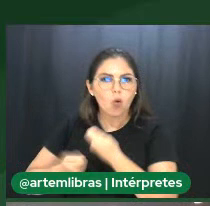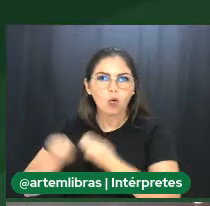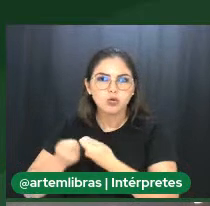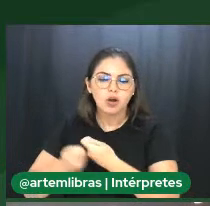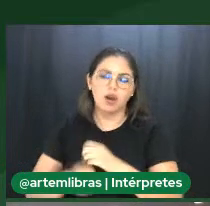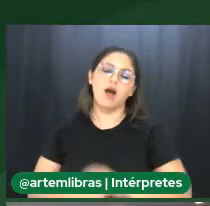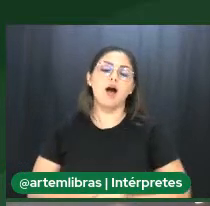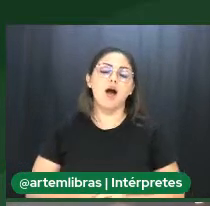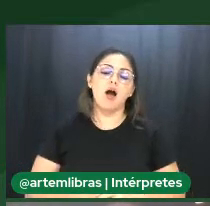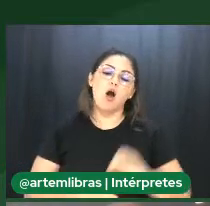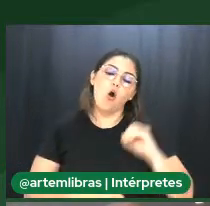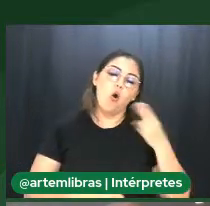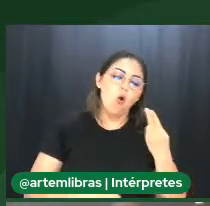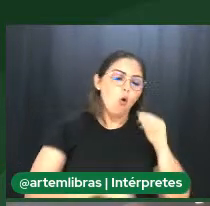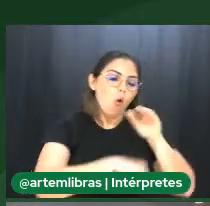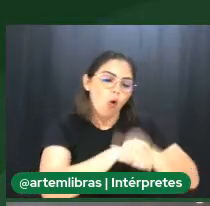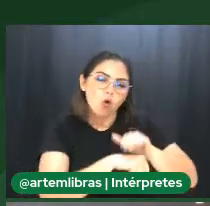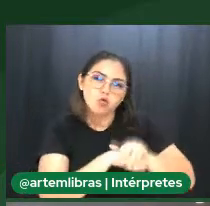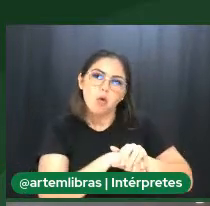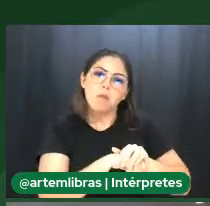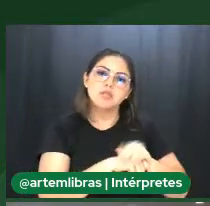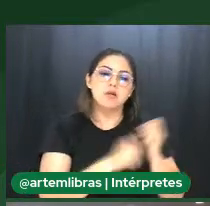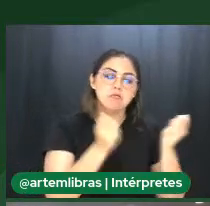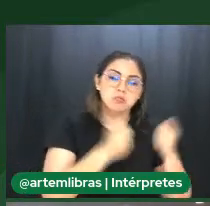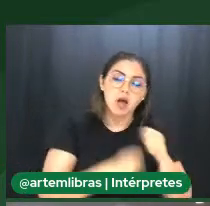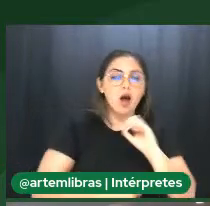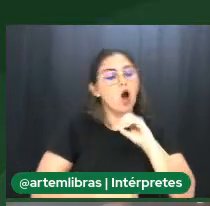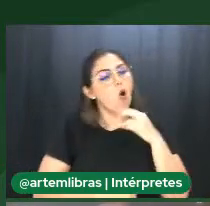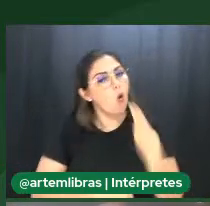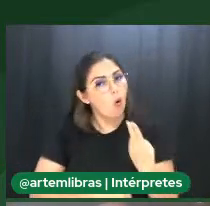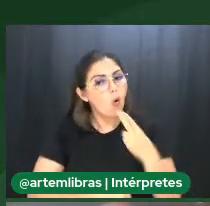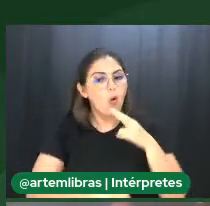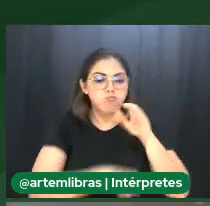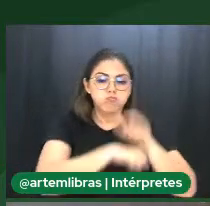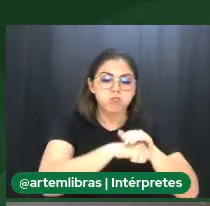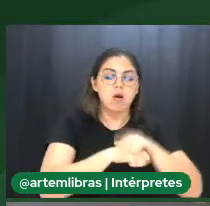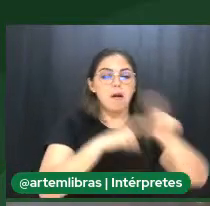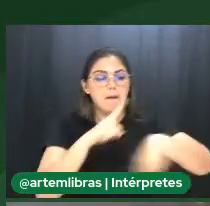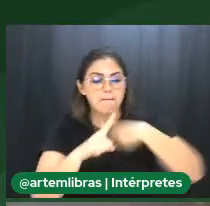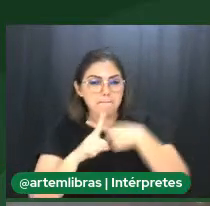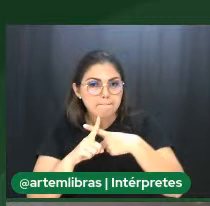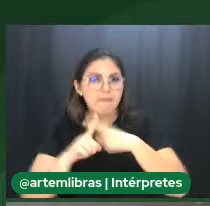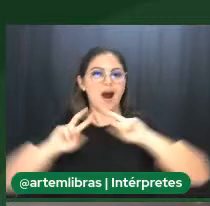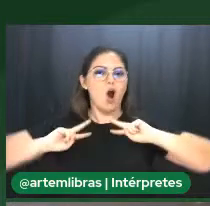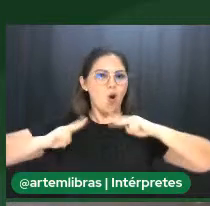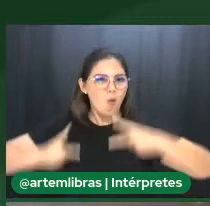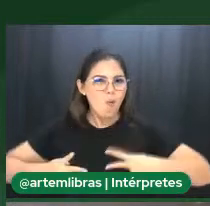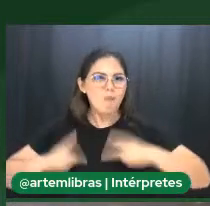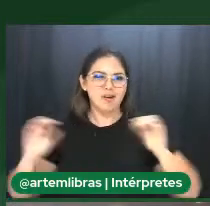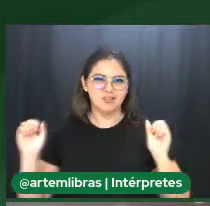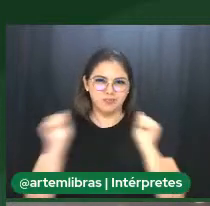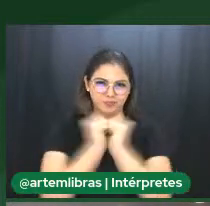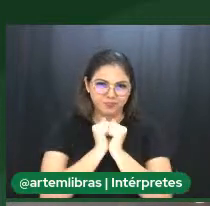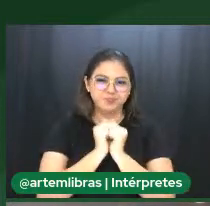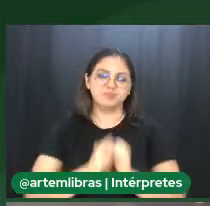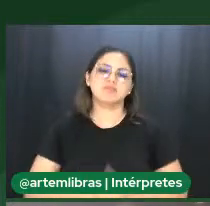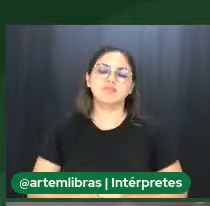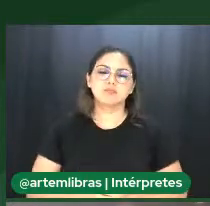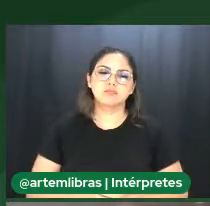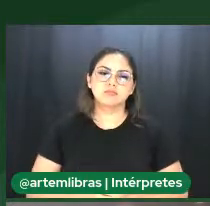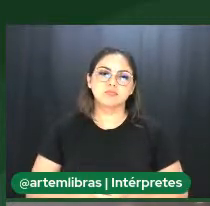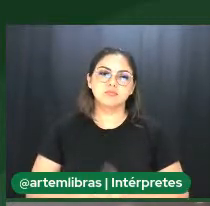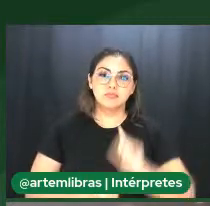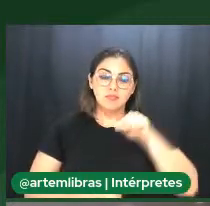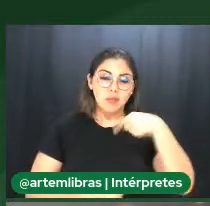yes, I can see quite easily how a 3rd dimension might give us new design principles, and we might look